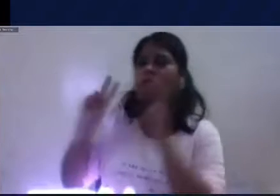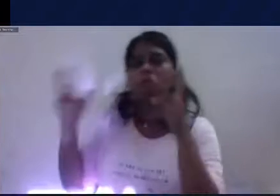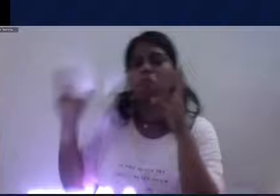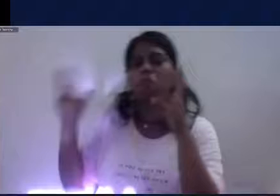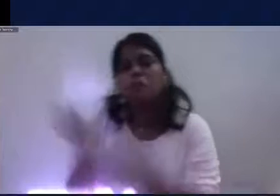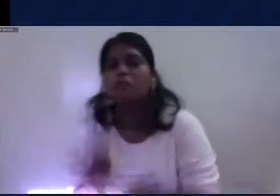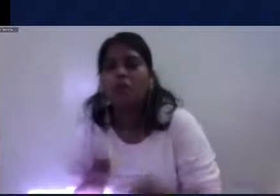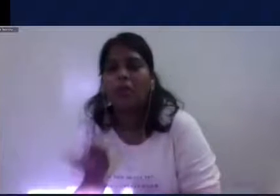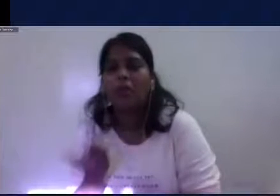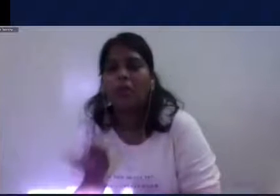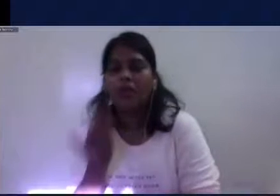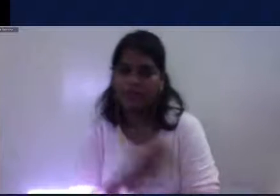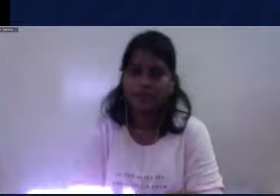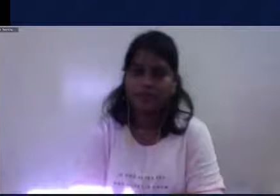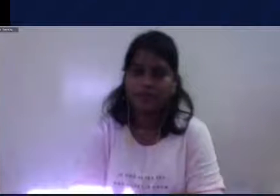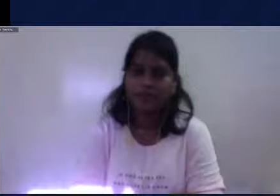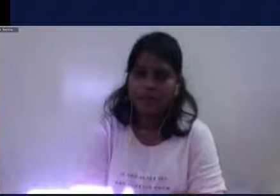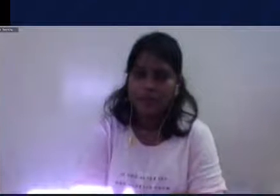that's point number three.